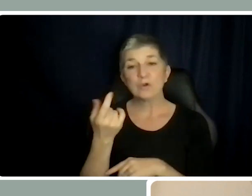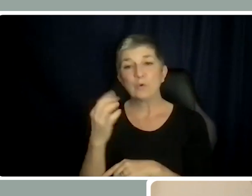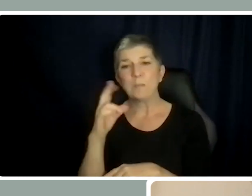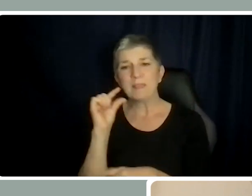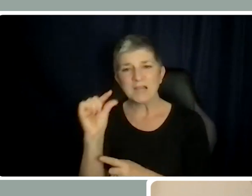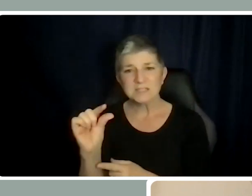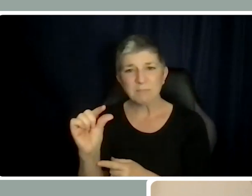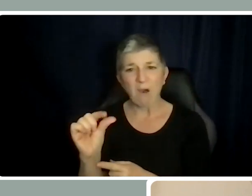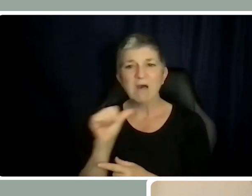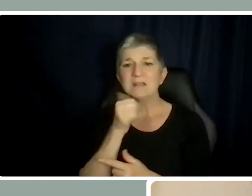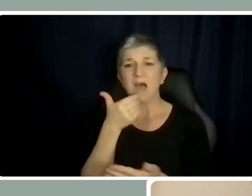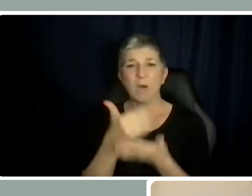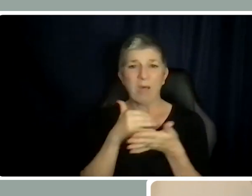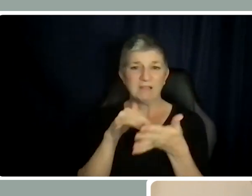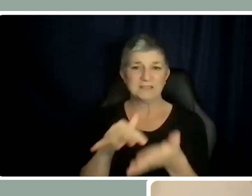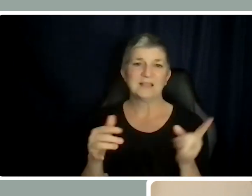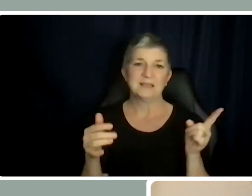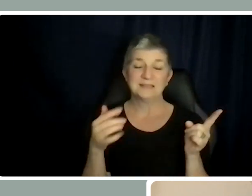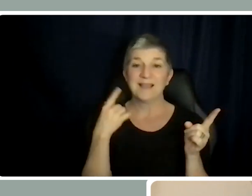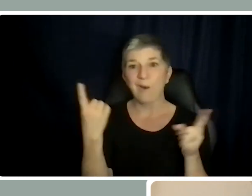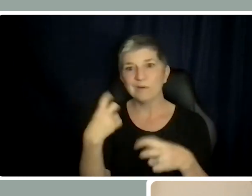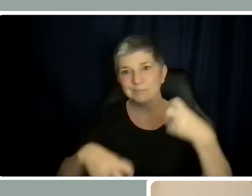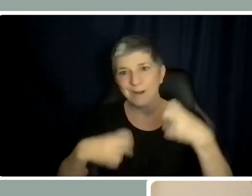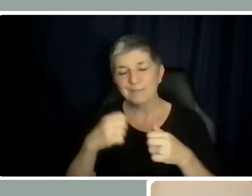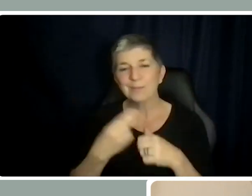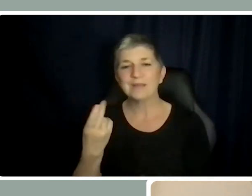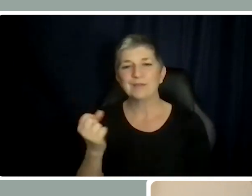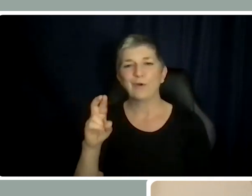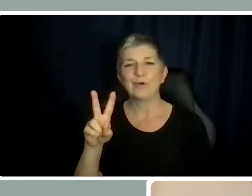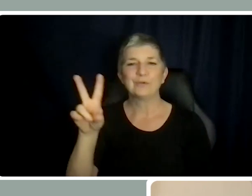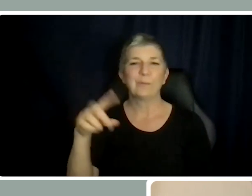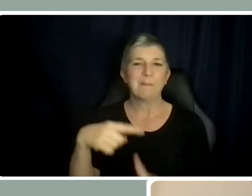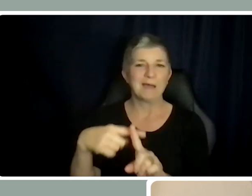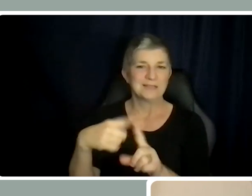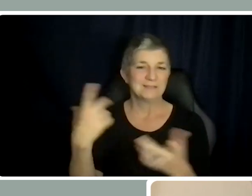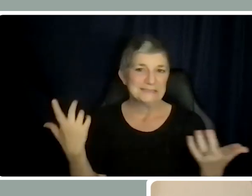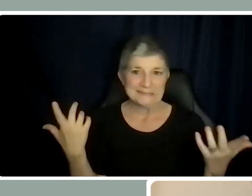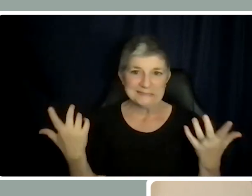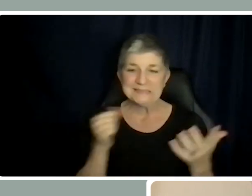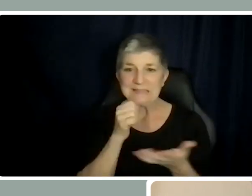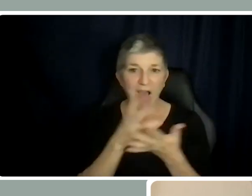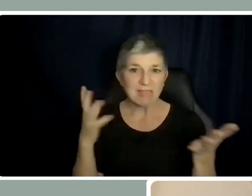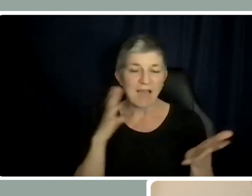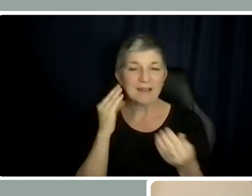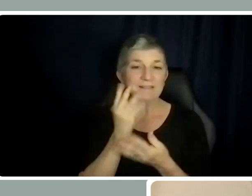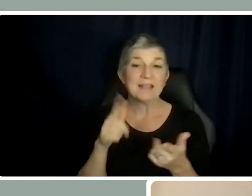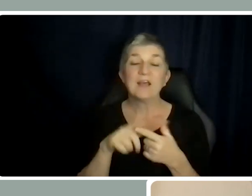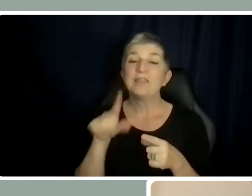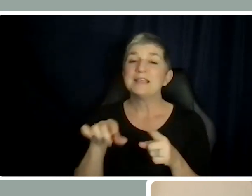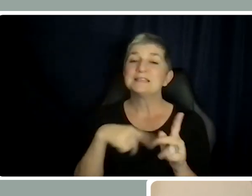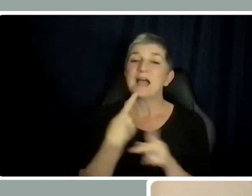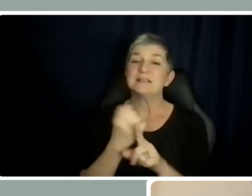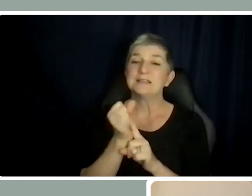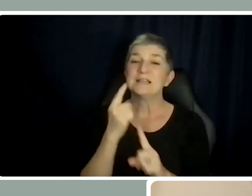small has not been well studied. I know this is always a problem with HER2-positive. You don't have a lot of data. In cases such as this, does